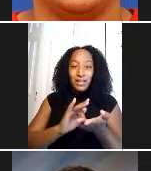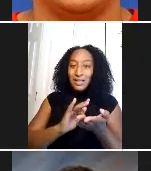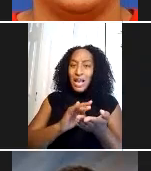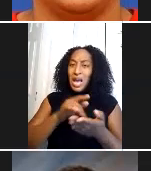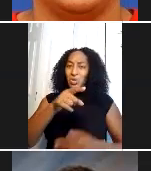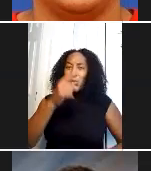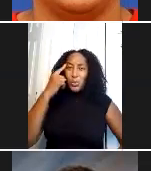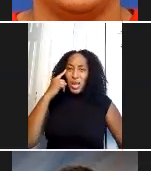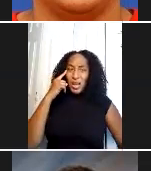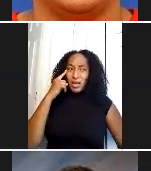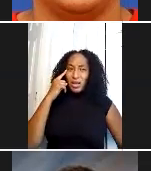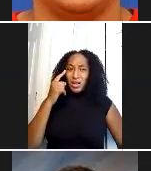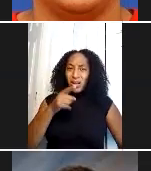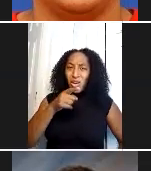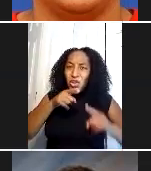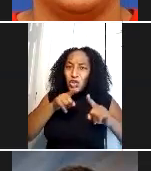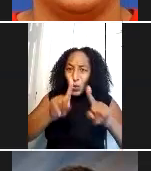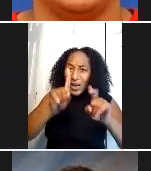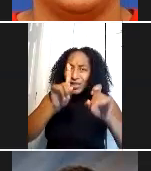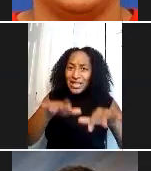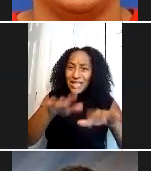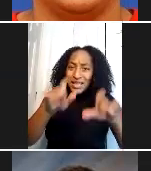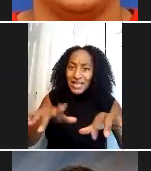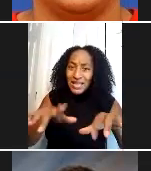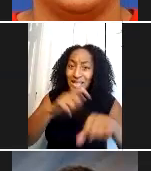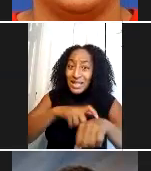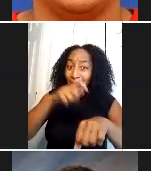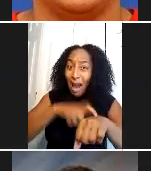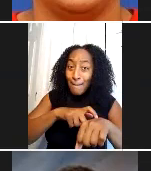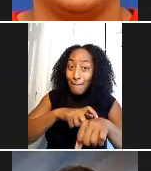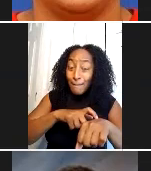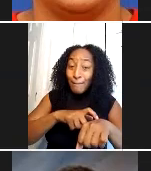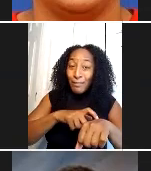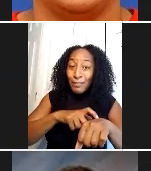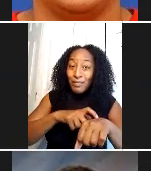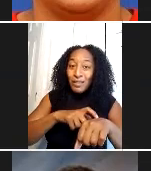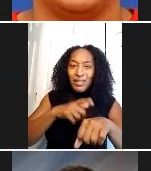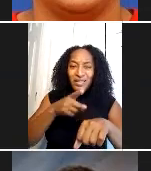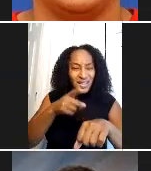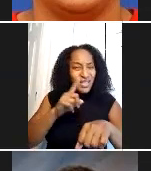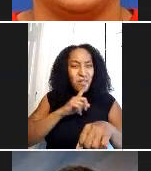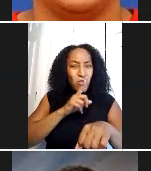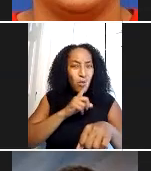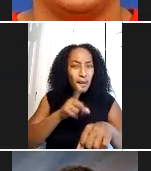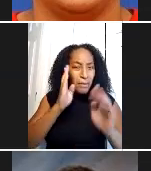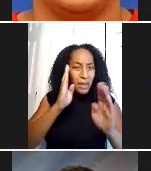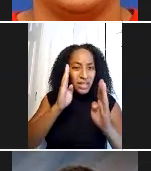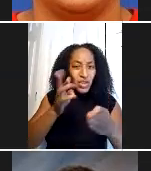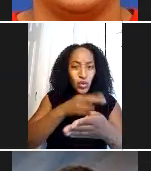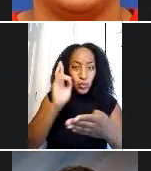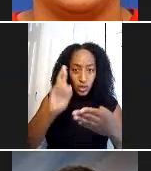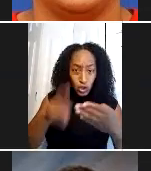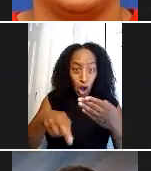in the trials? So you see, this experiment part of